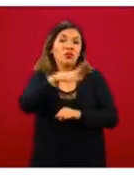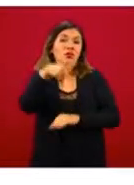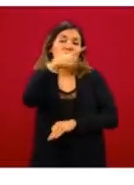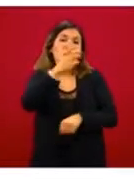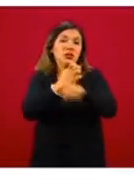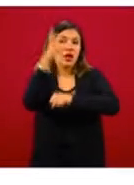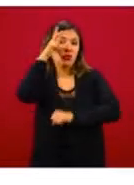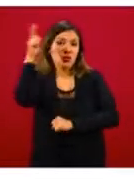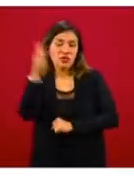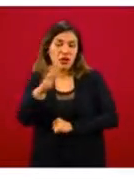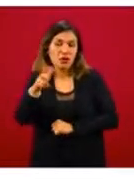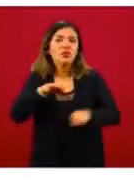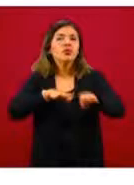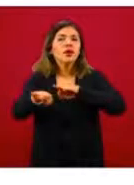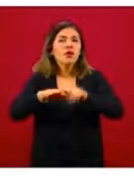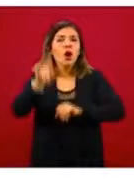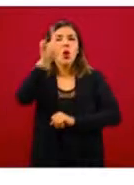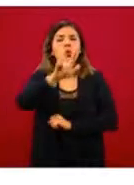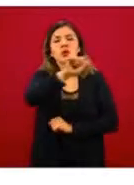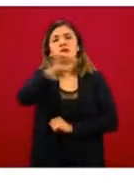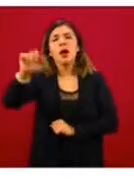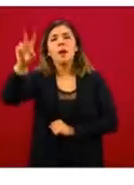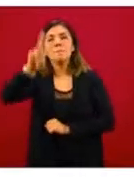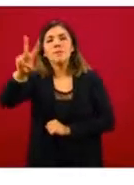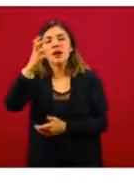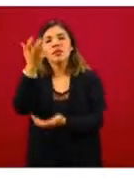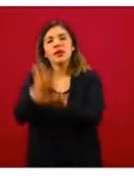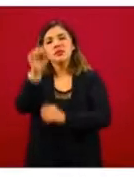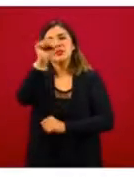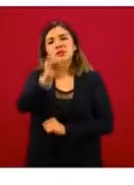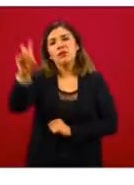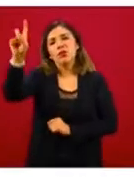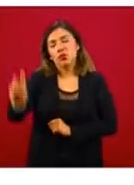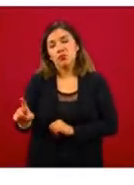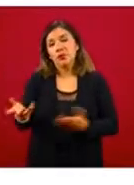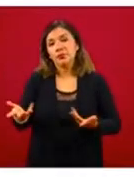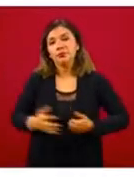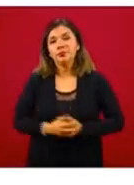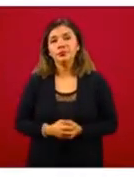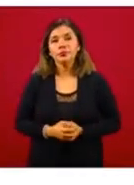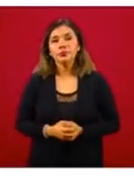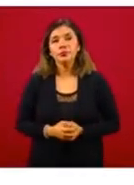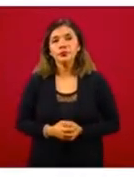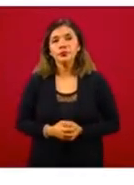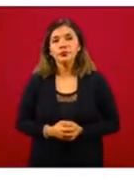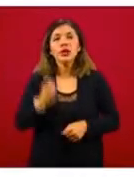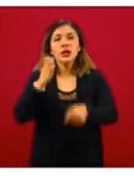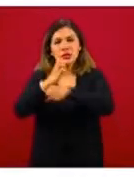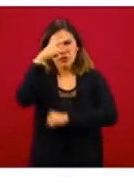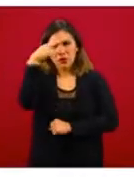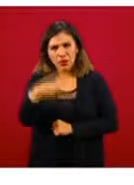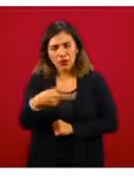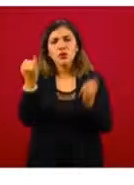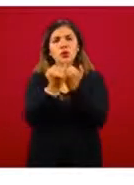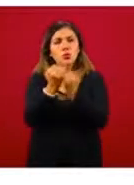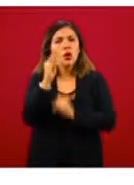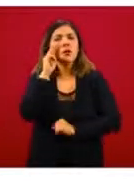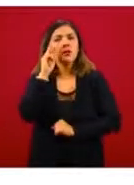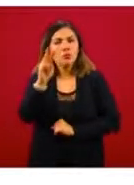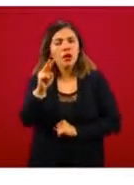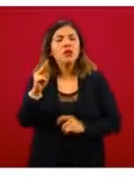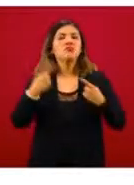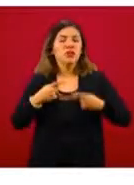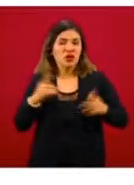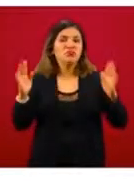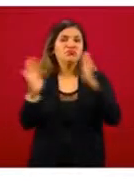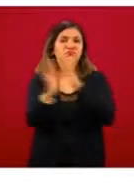work in as essential workers in Hidalgo, or that are probably on a working schedule Monday to